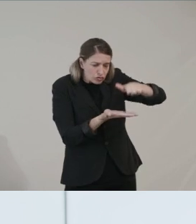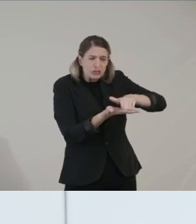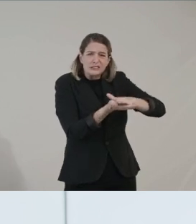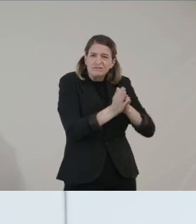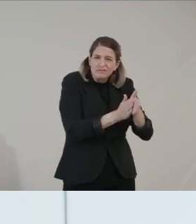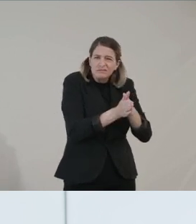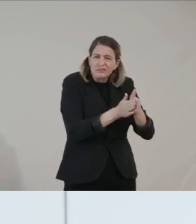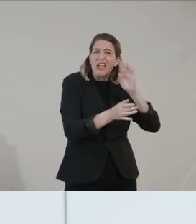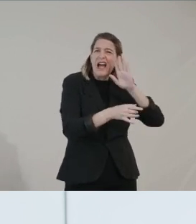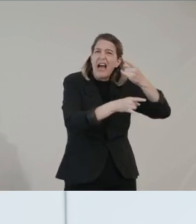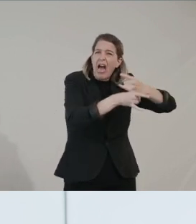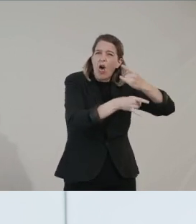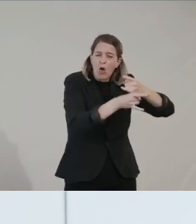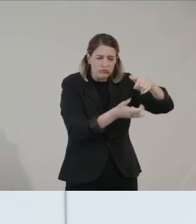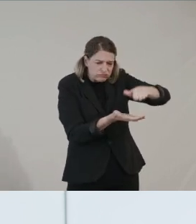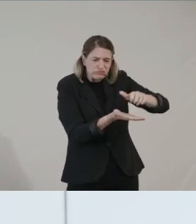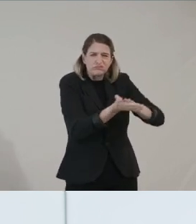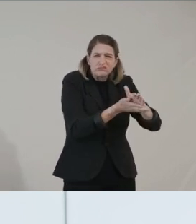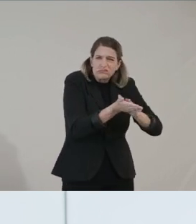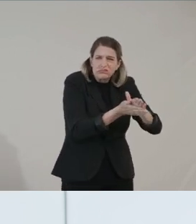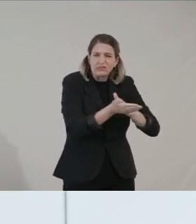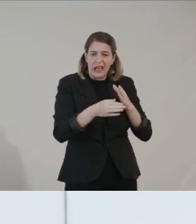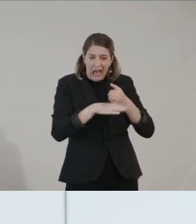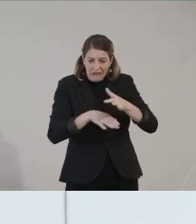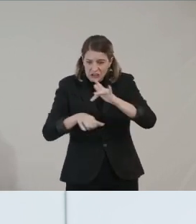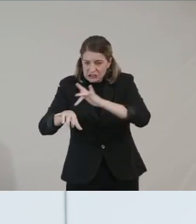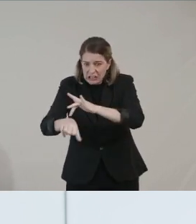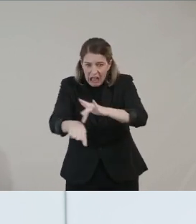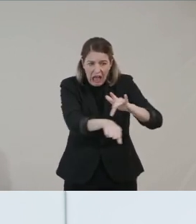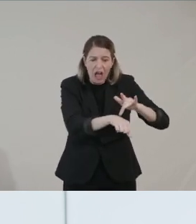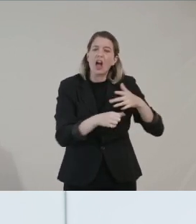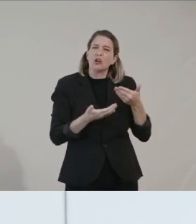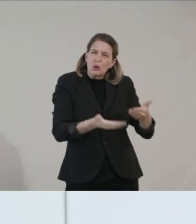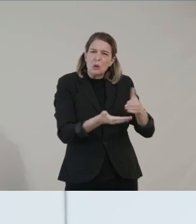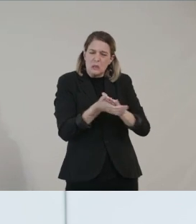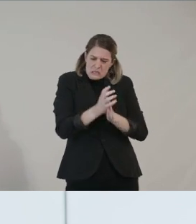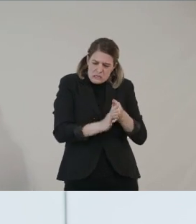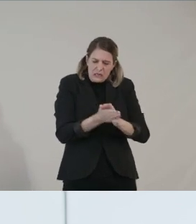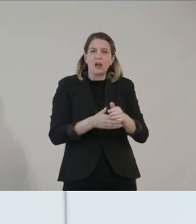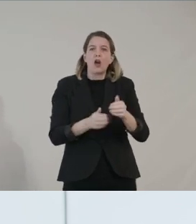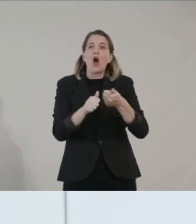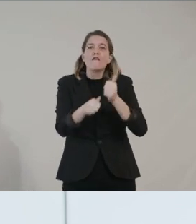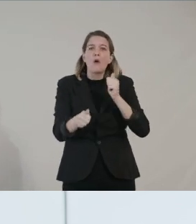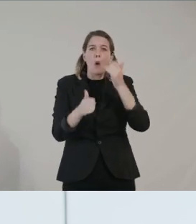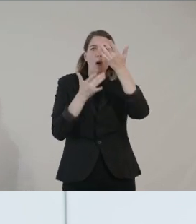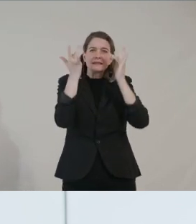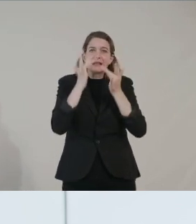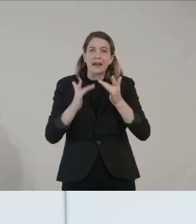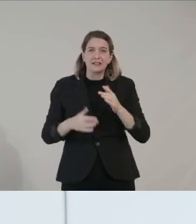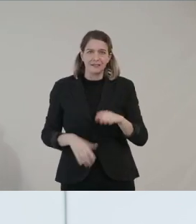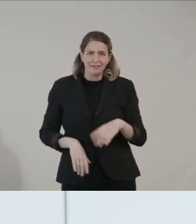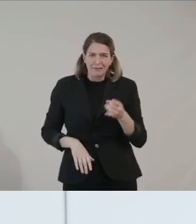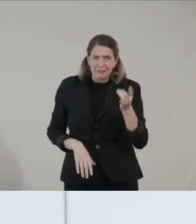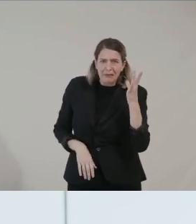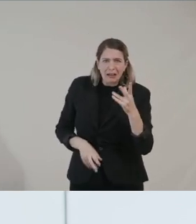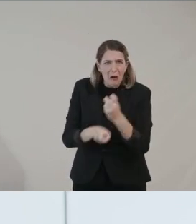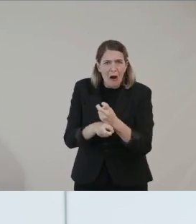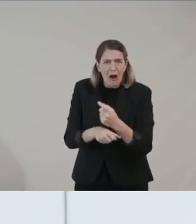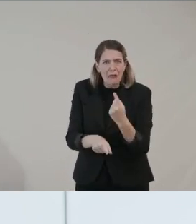touching your face. Who would have ever thought this would be so hard? Every time Dr. Christ has said this, my face has begun to itch,